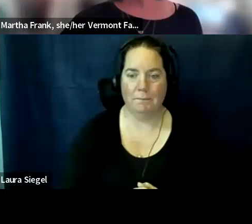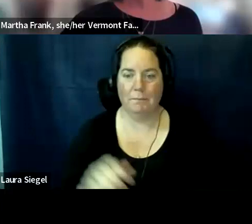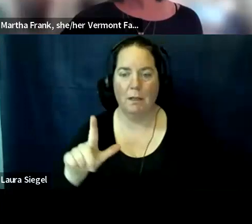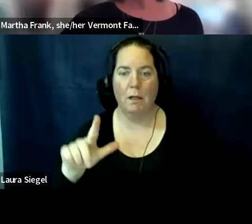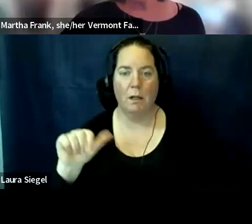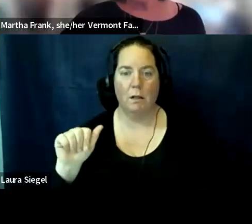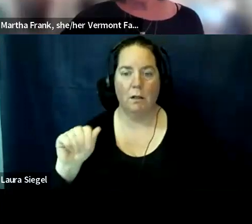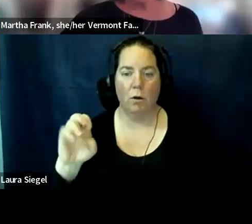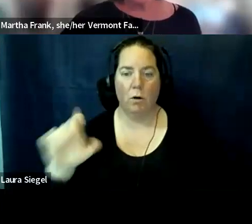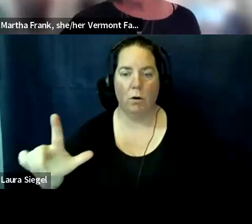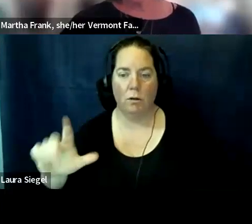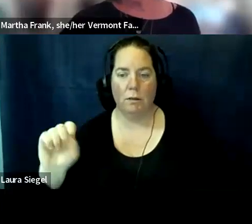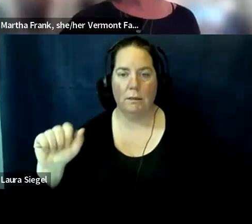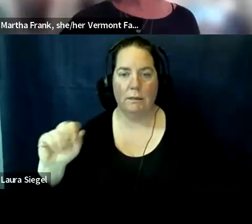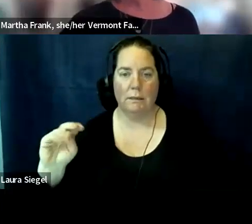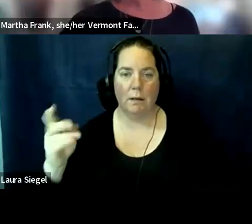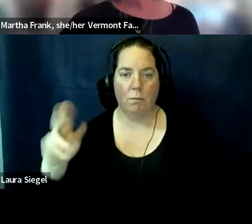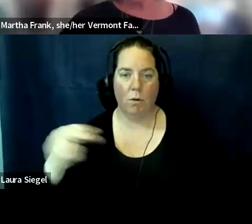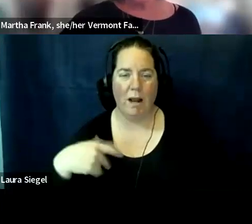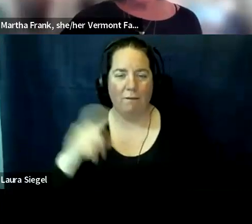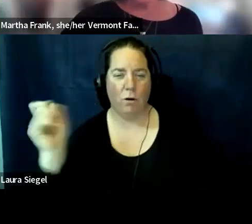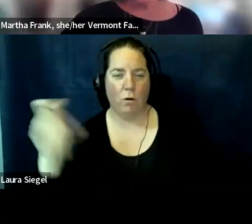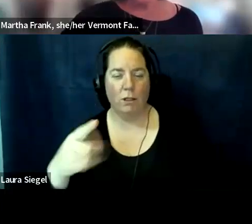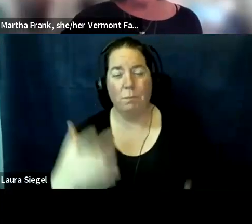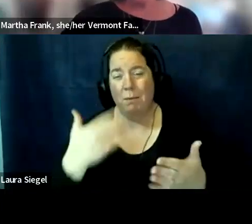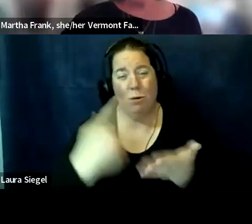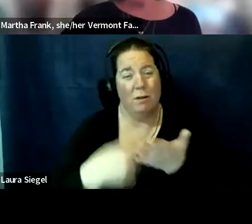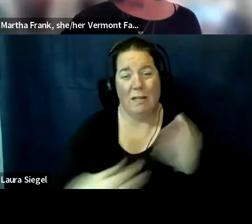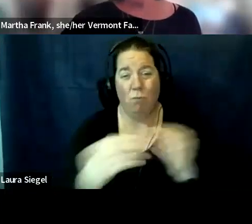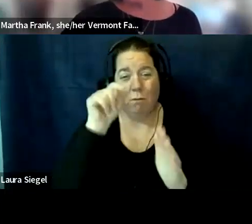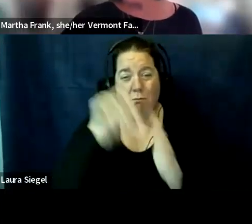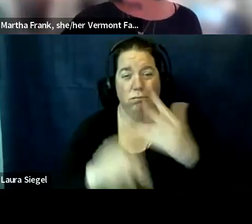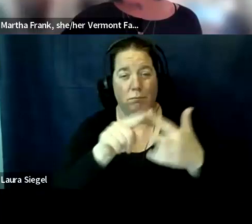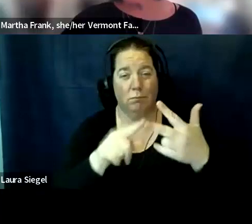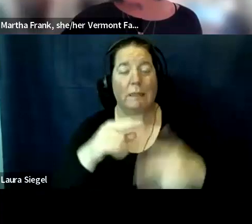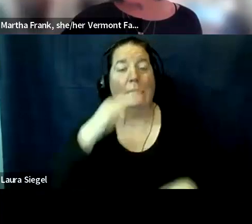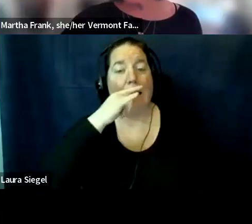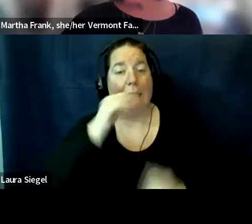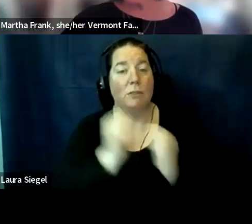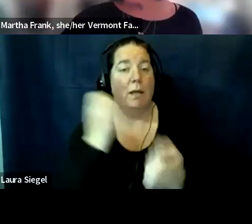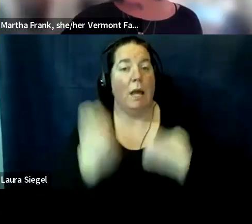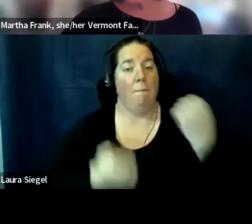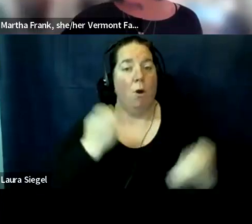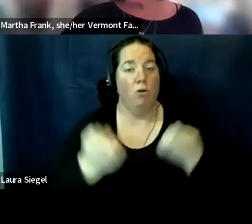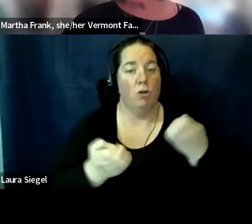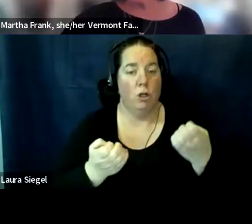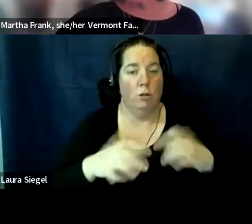have a question, and maybe you're going to talk about this more the next time, around kids with emotional